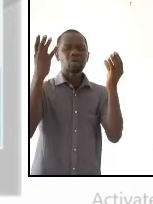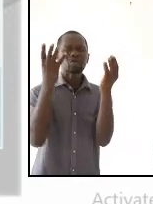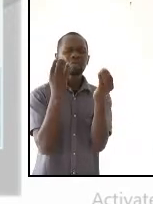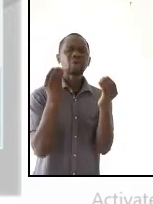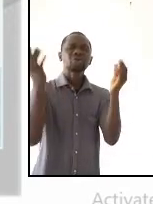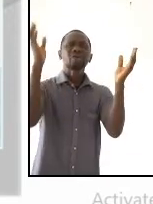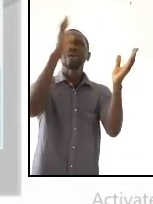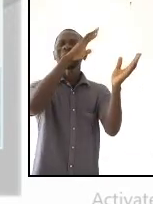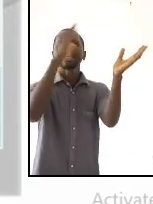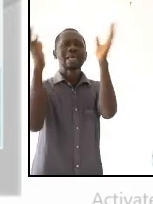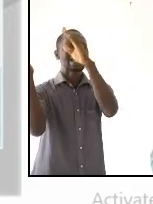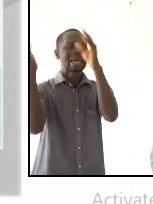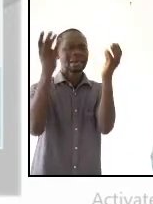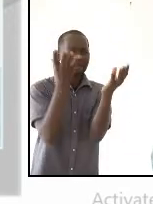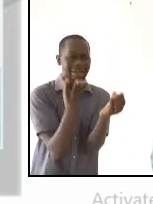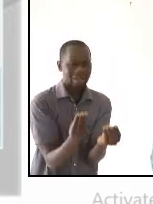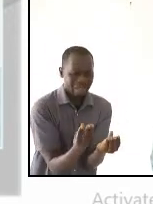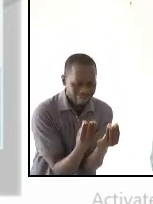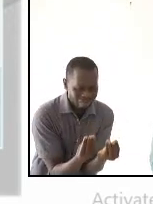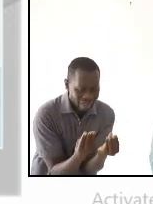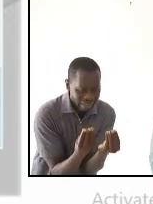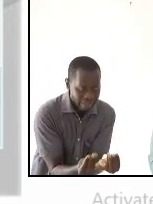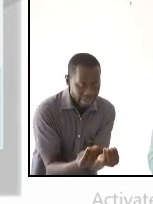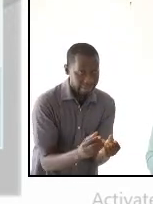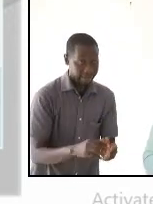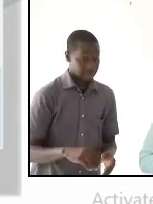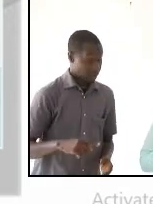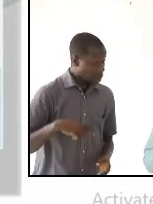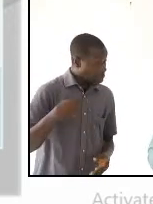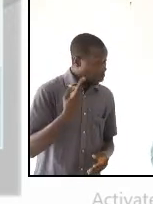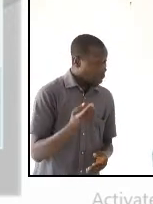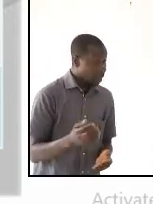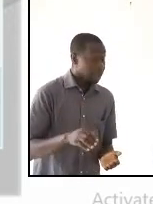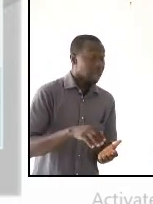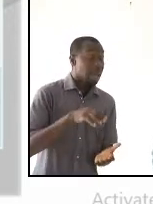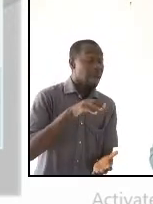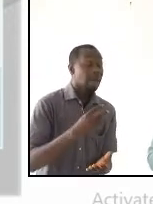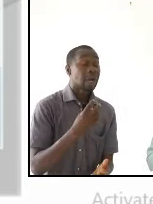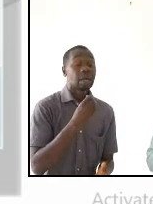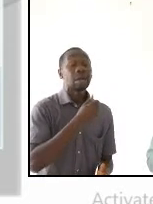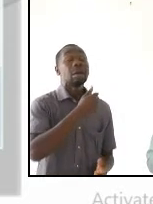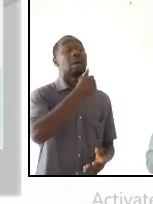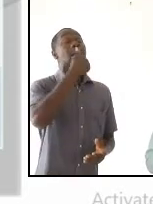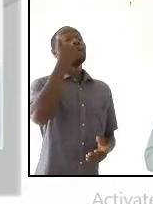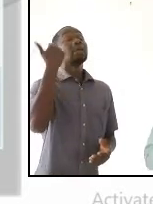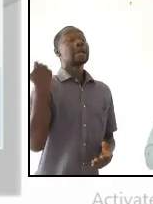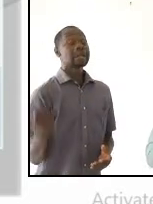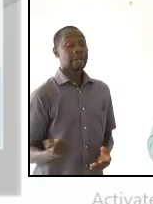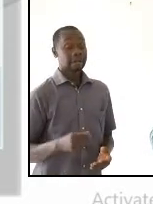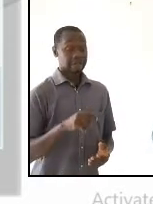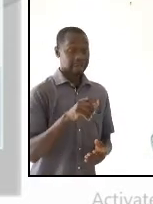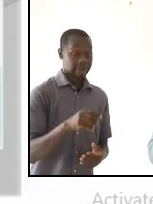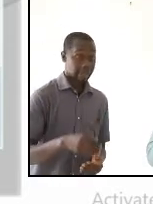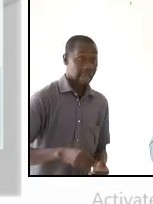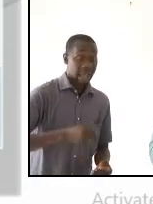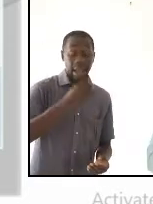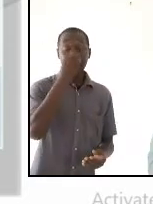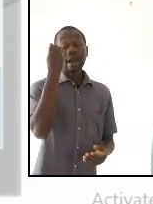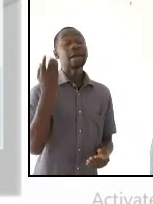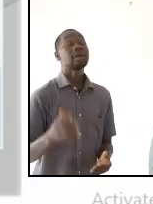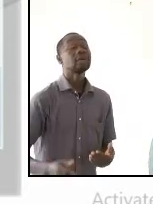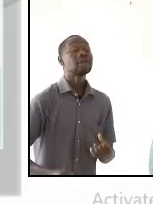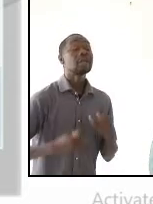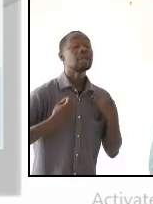moisture in the air, sometimes it's very dry. But the amount you breathe out is always constant. You breathe out air with a